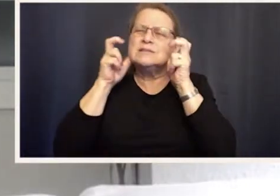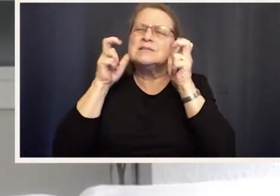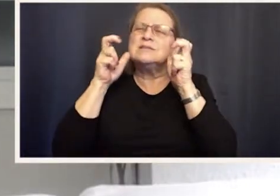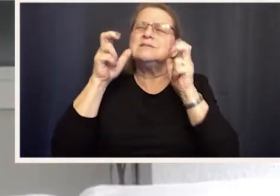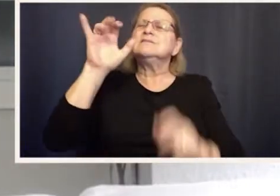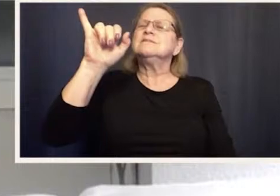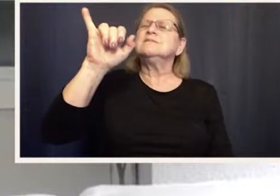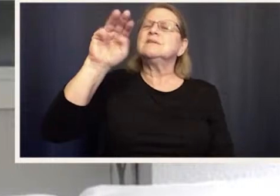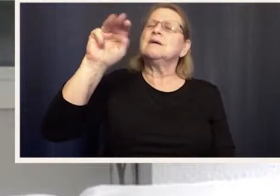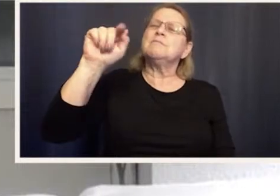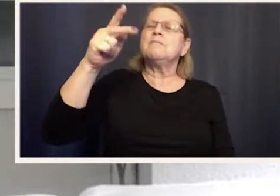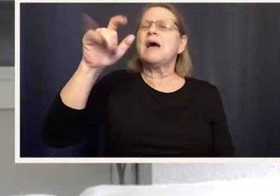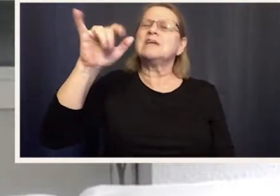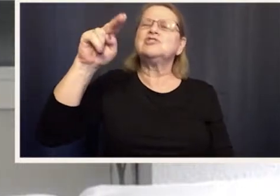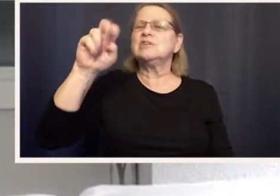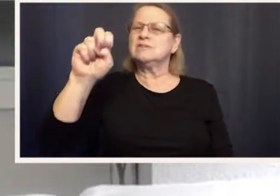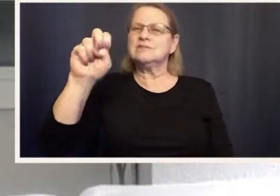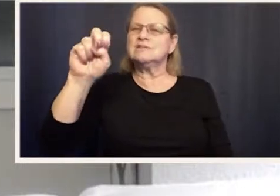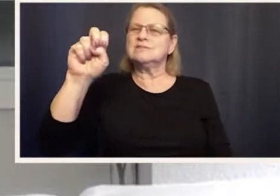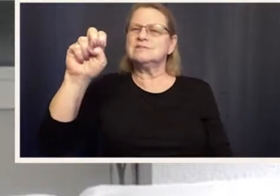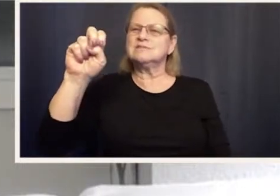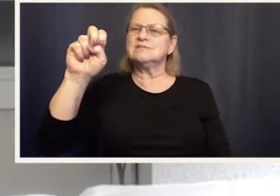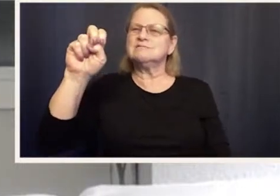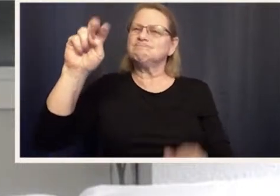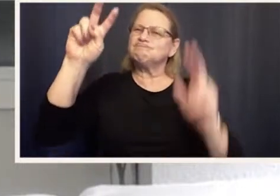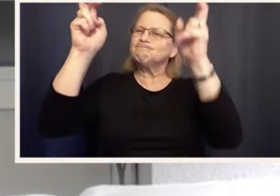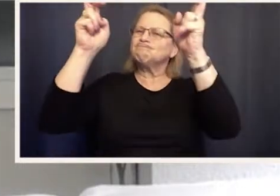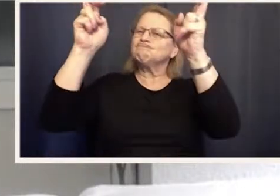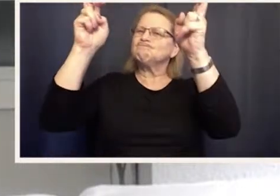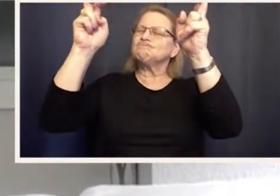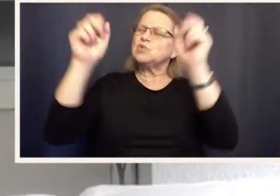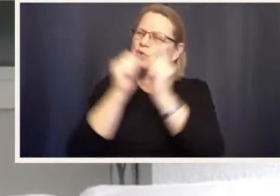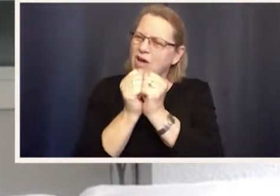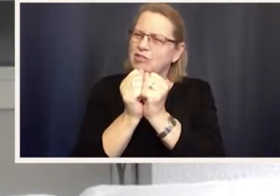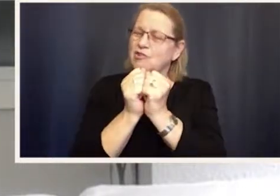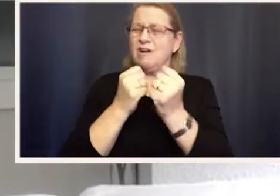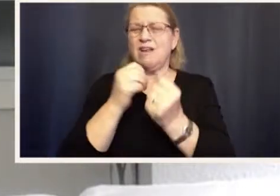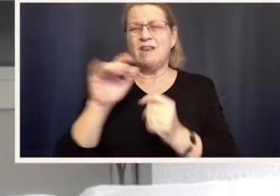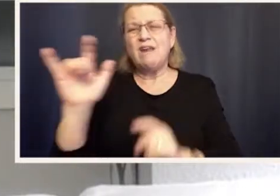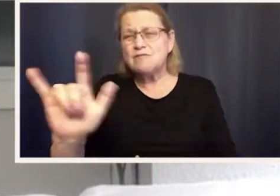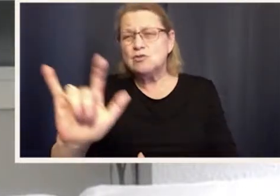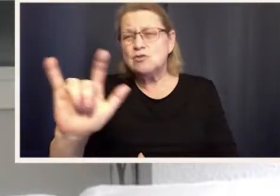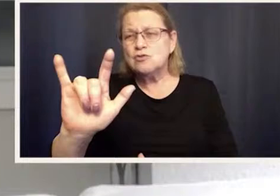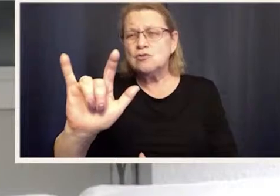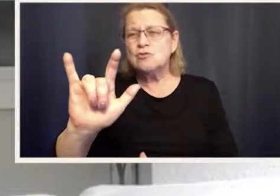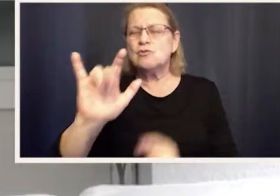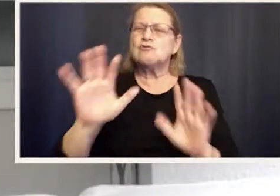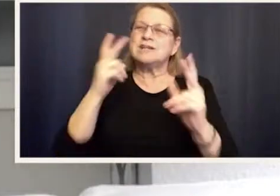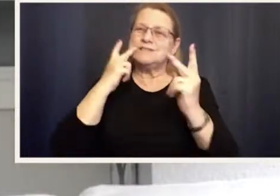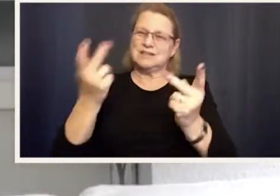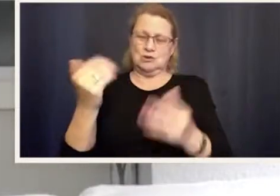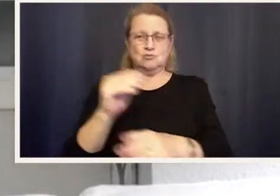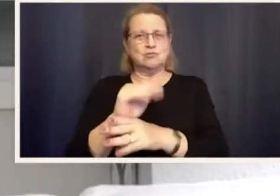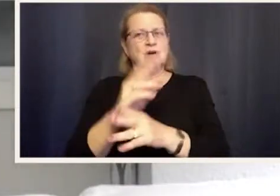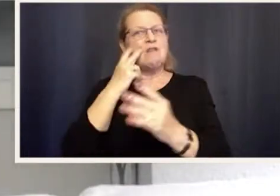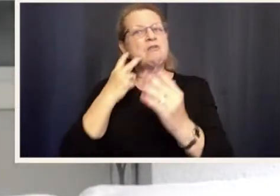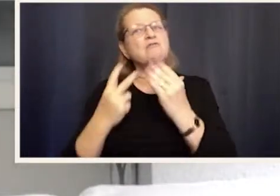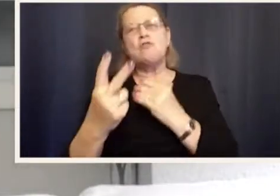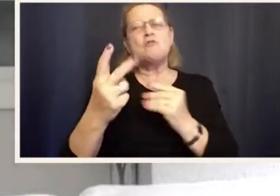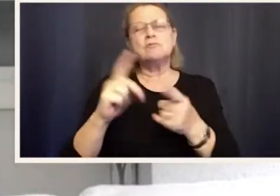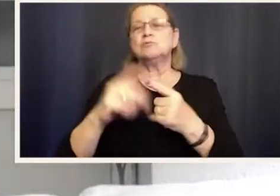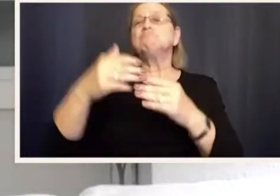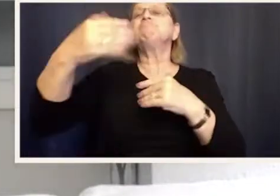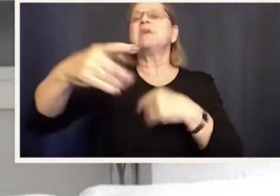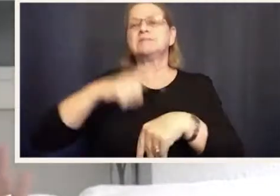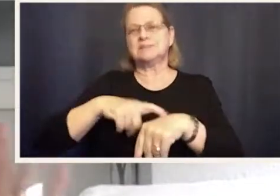and imagine together. I love you guys. It was so great seeing you tonight. And I look forward to the next time that we're